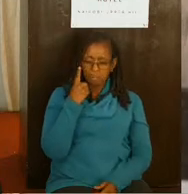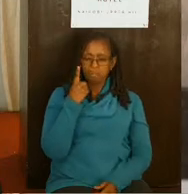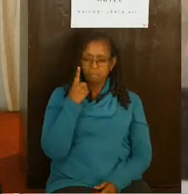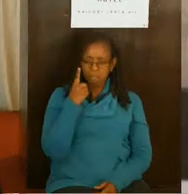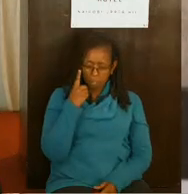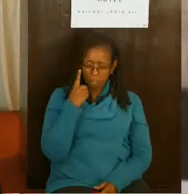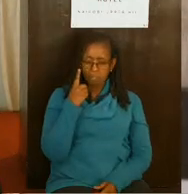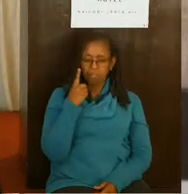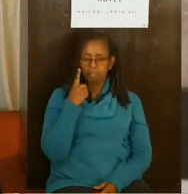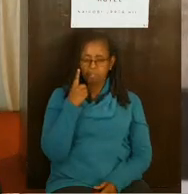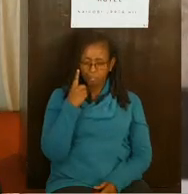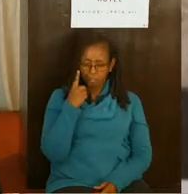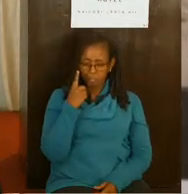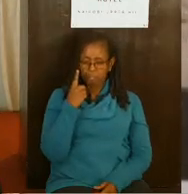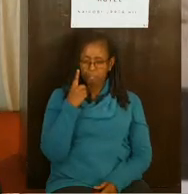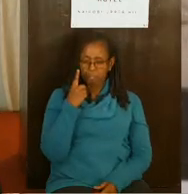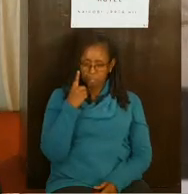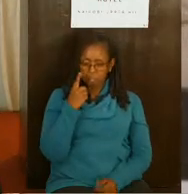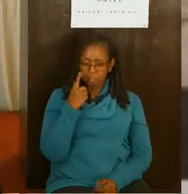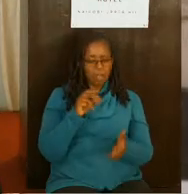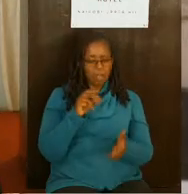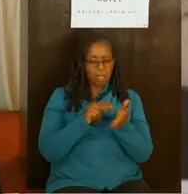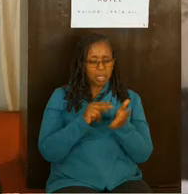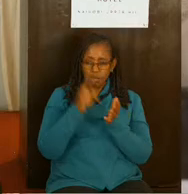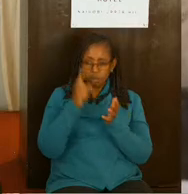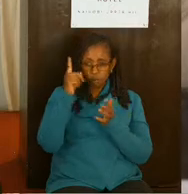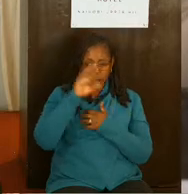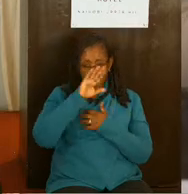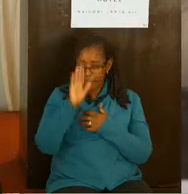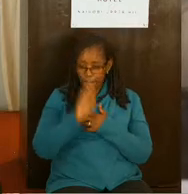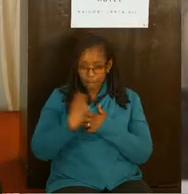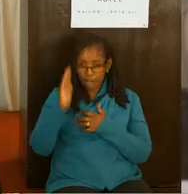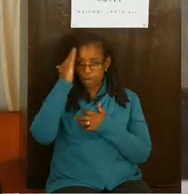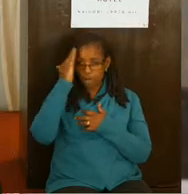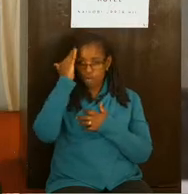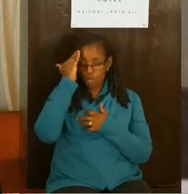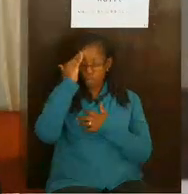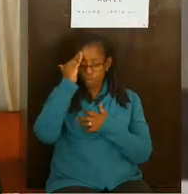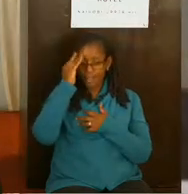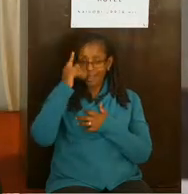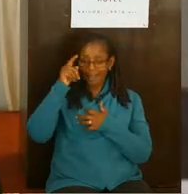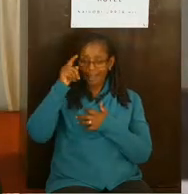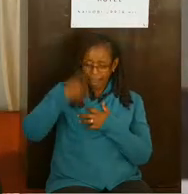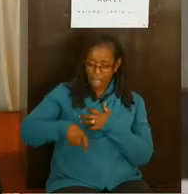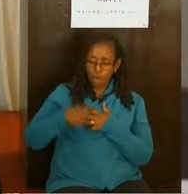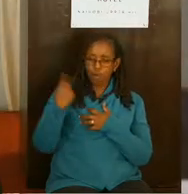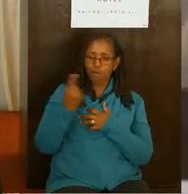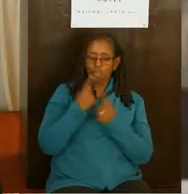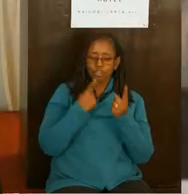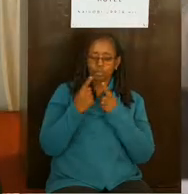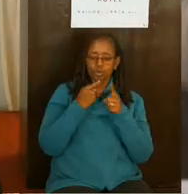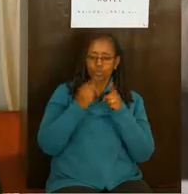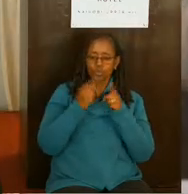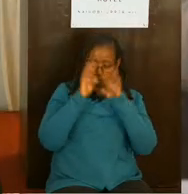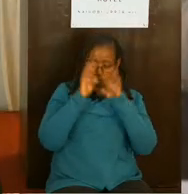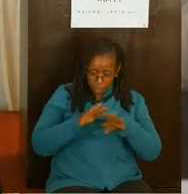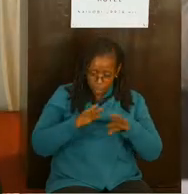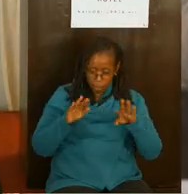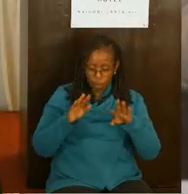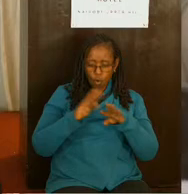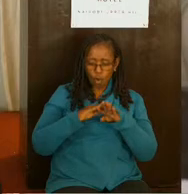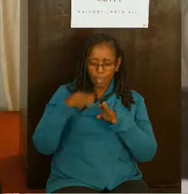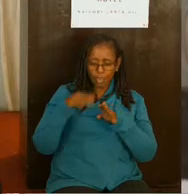that it's not that we don't it's not that God did not know that he can only talk to Muslims on our on our